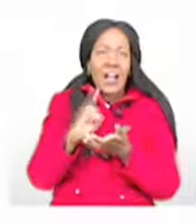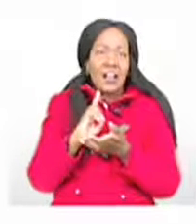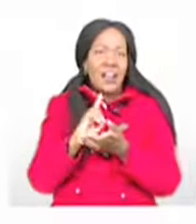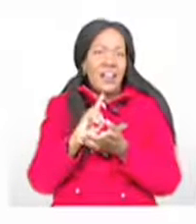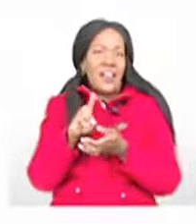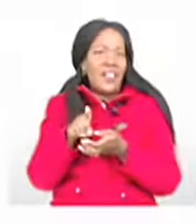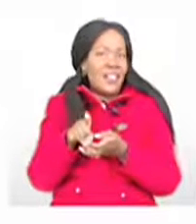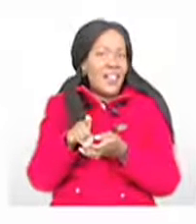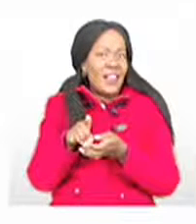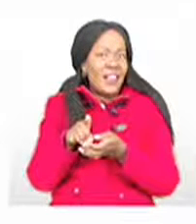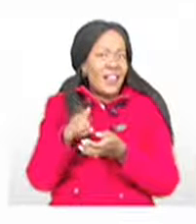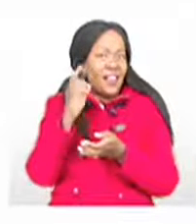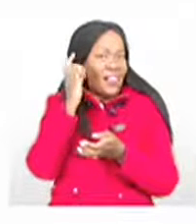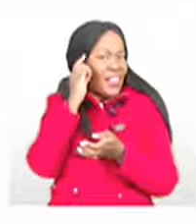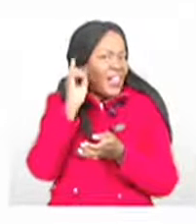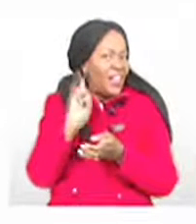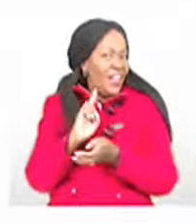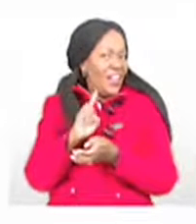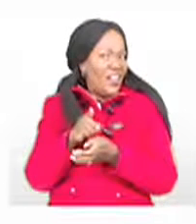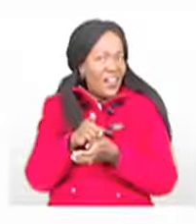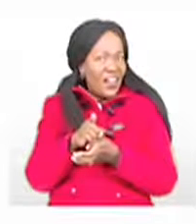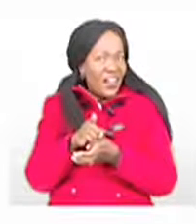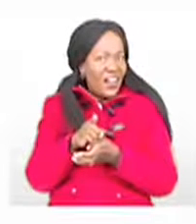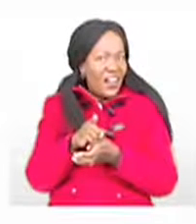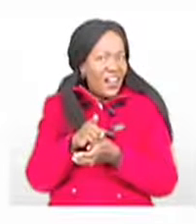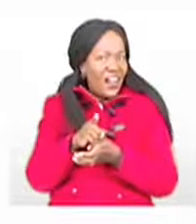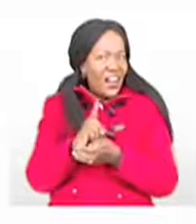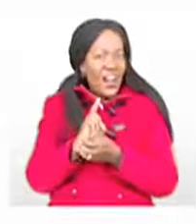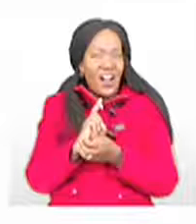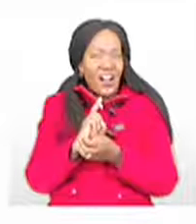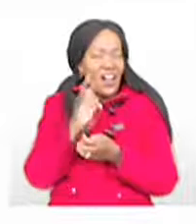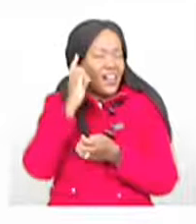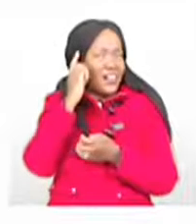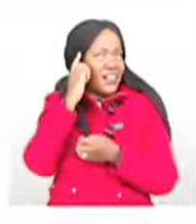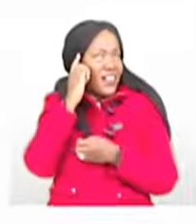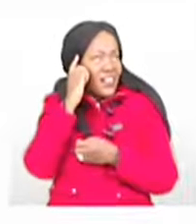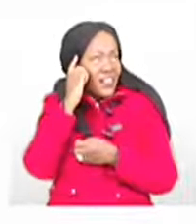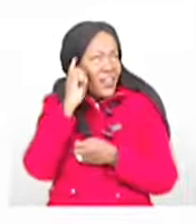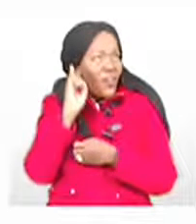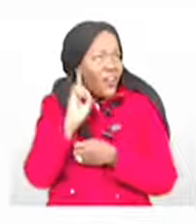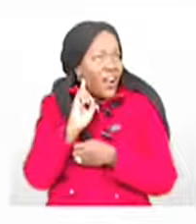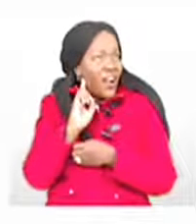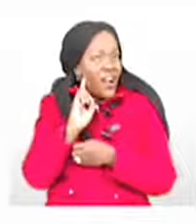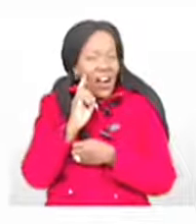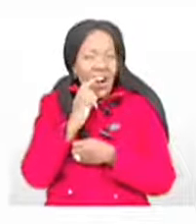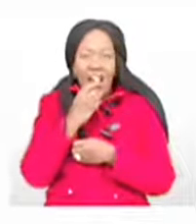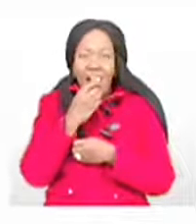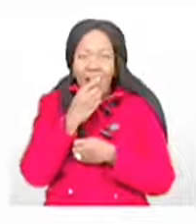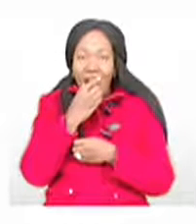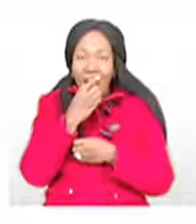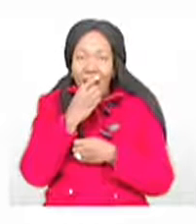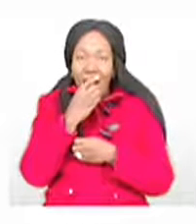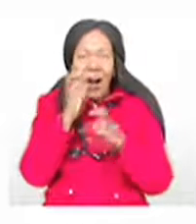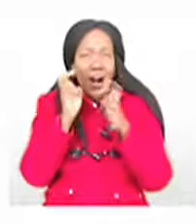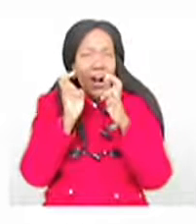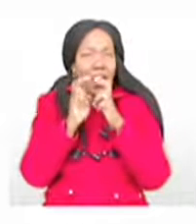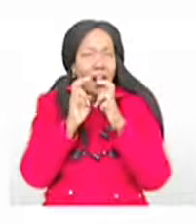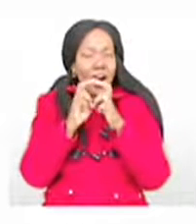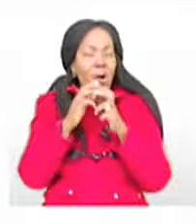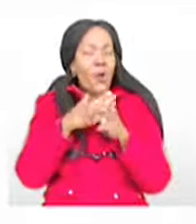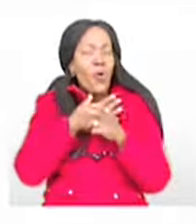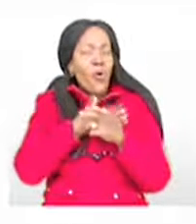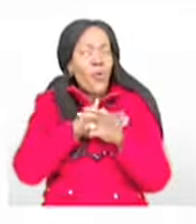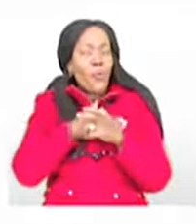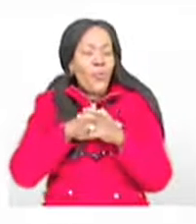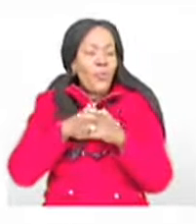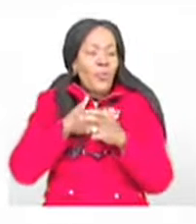think this mouse thinks to himself? We all know mice love eating